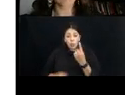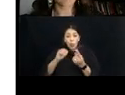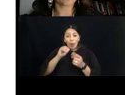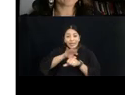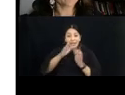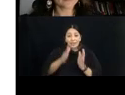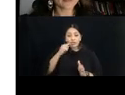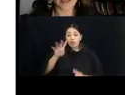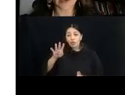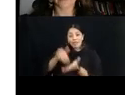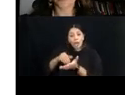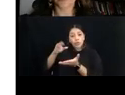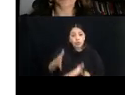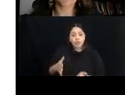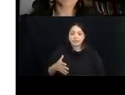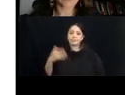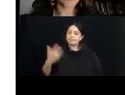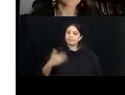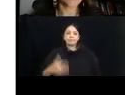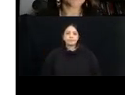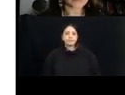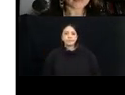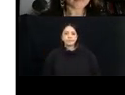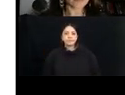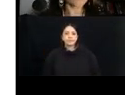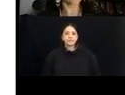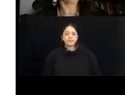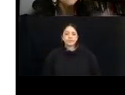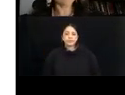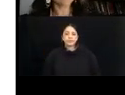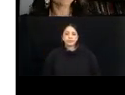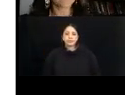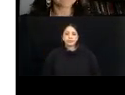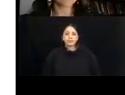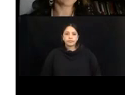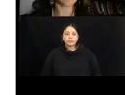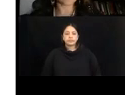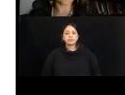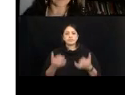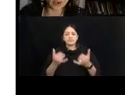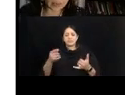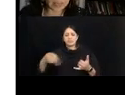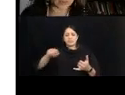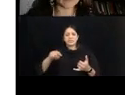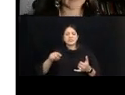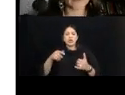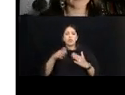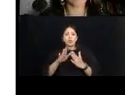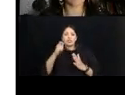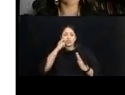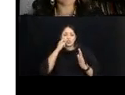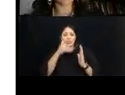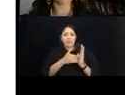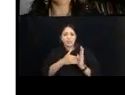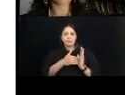education or being pushed into higher education. So when they're facing this racism, I always like to refer to